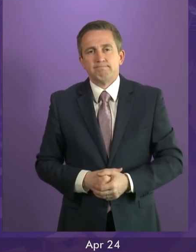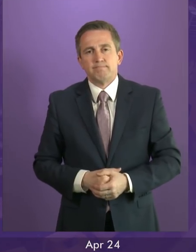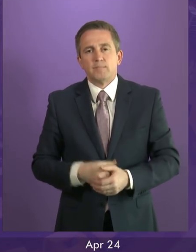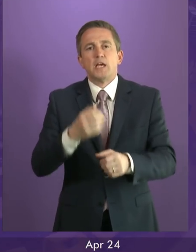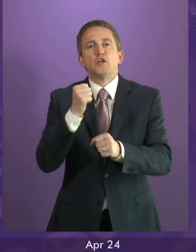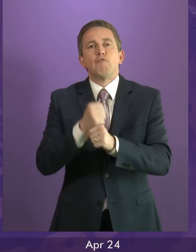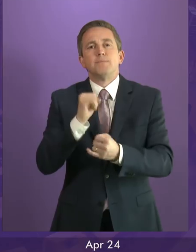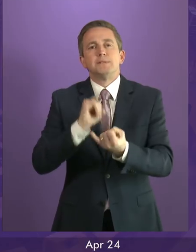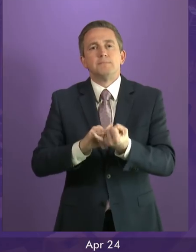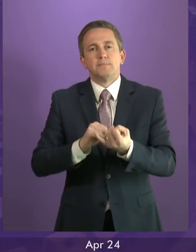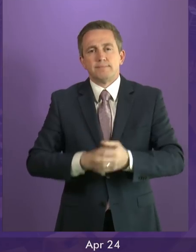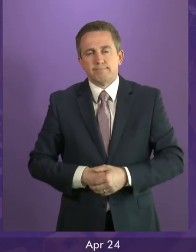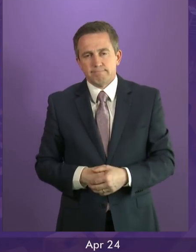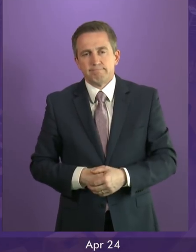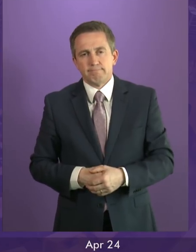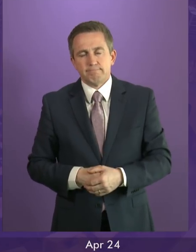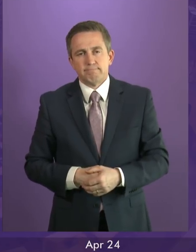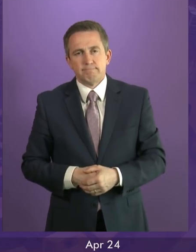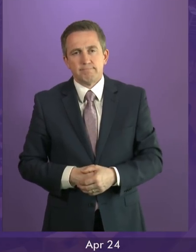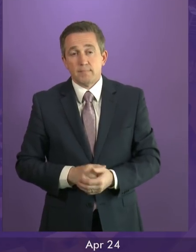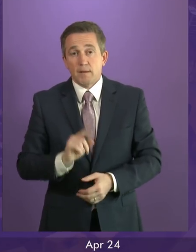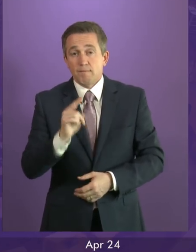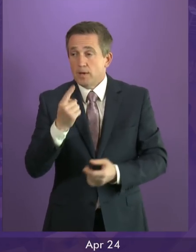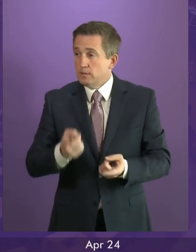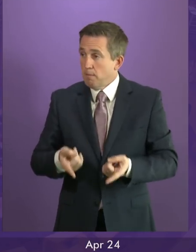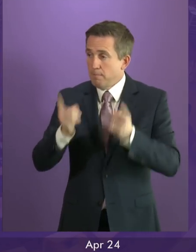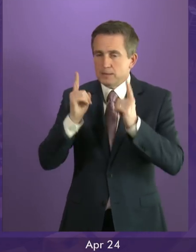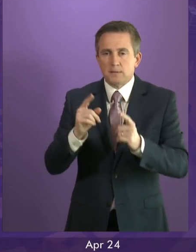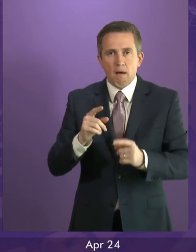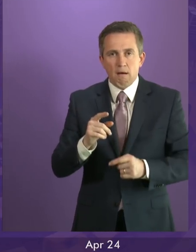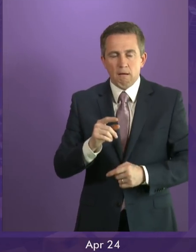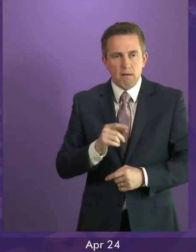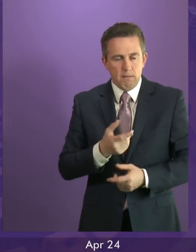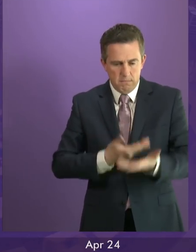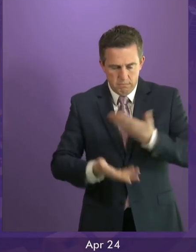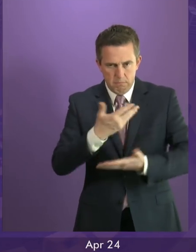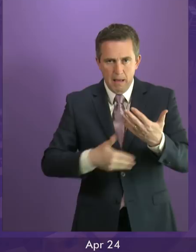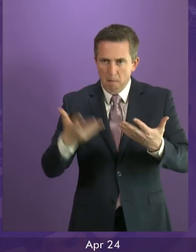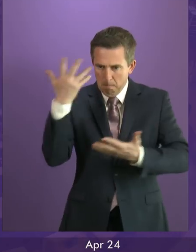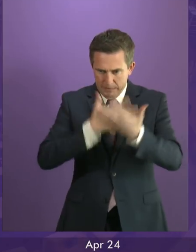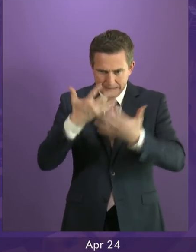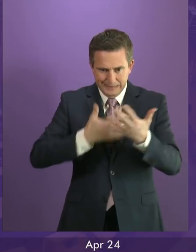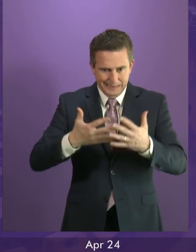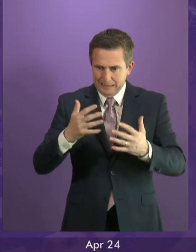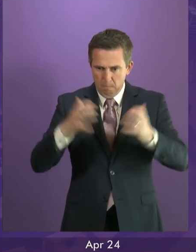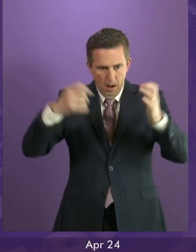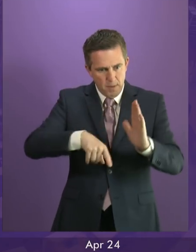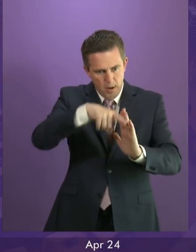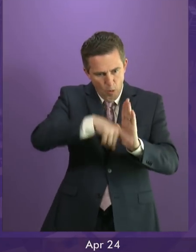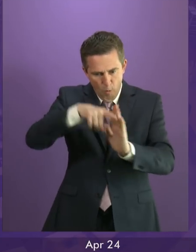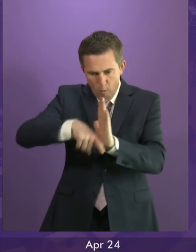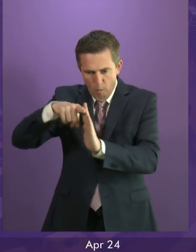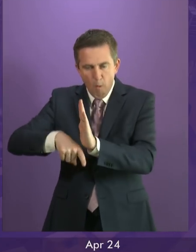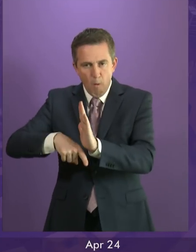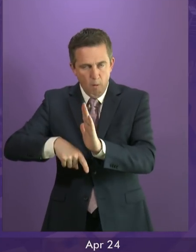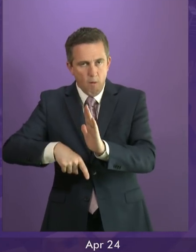Graeme Simpson. Thank you. First Minister talks about a busy legislative programme. But if she wants this